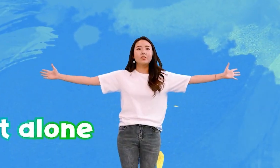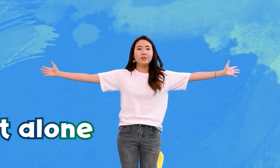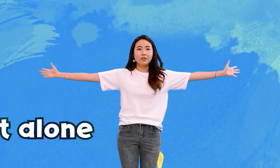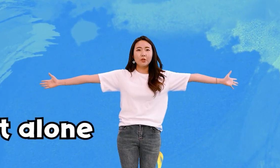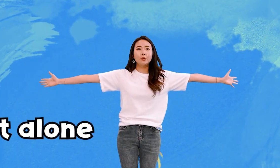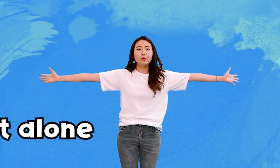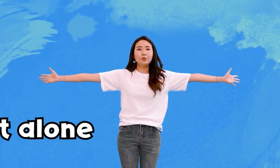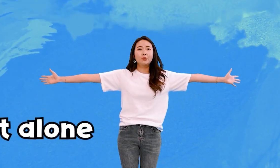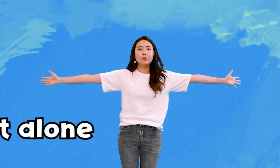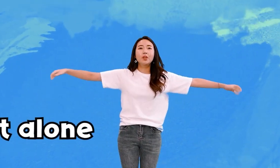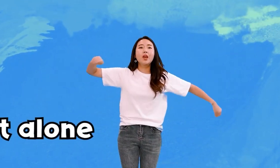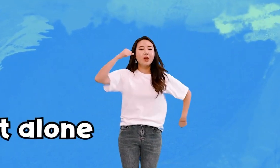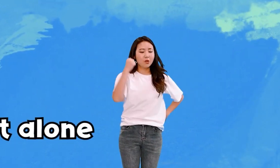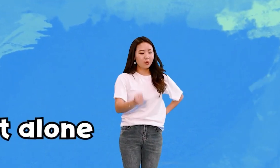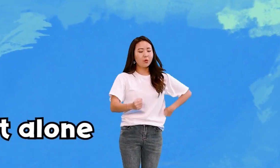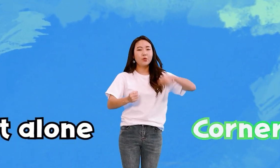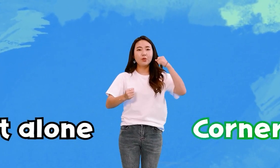Christ alone,